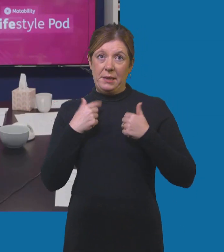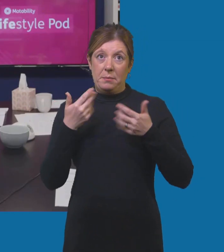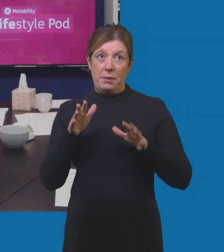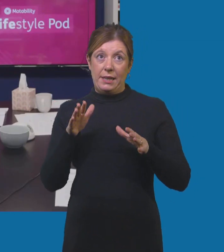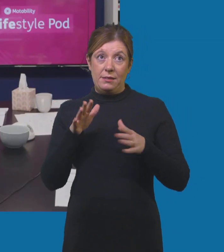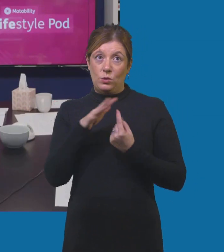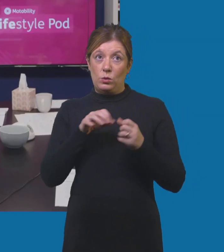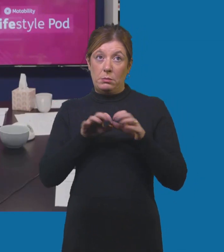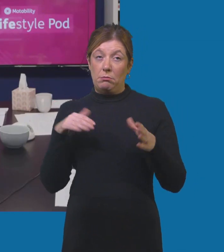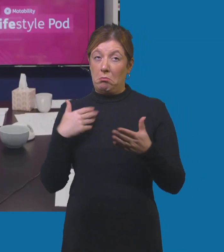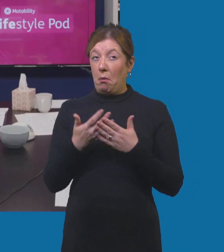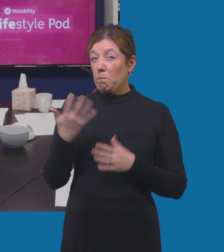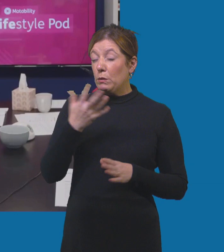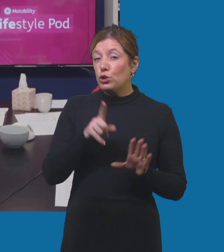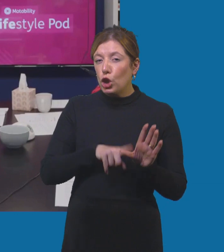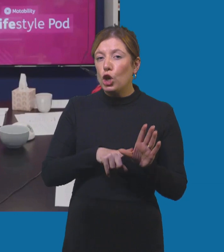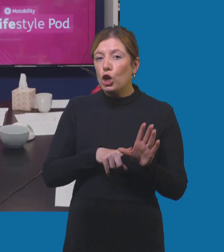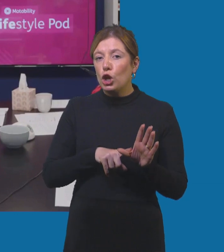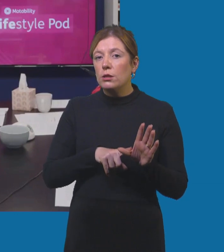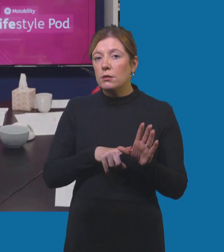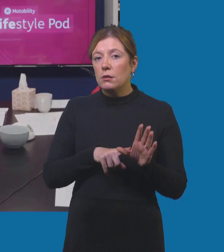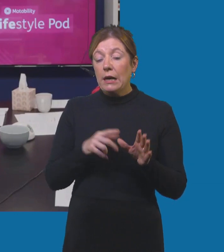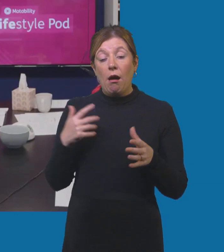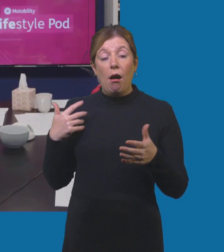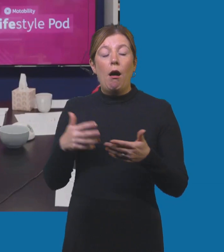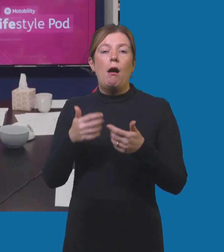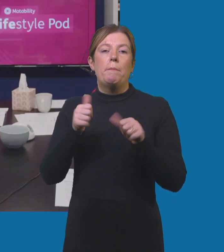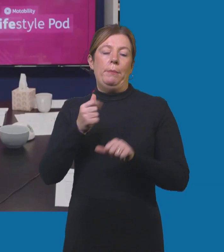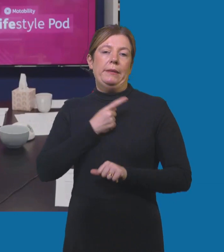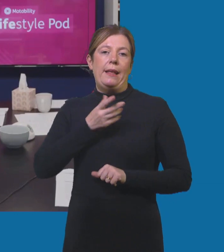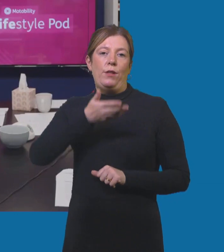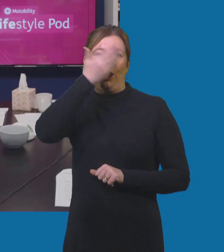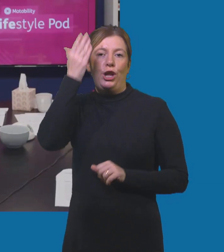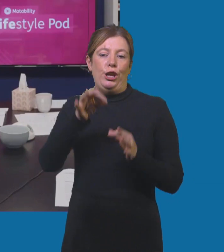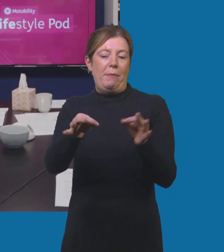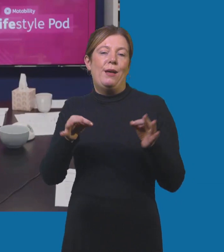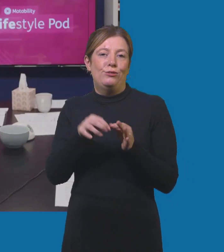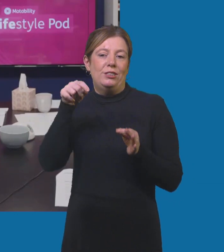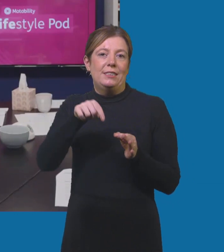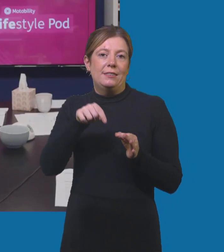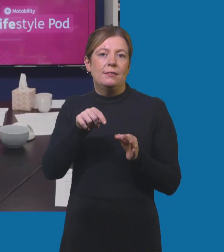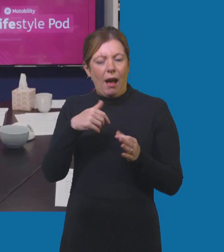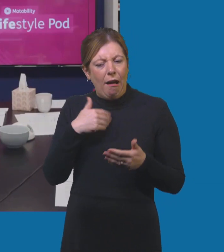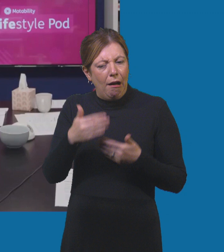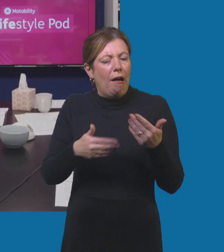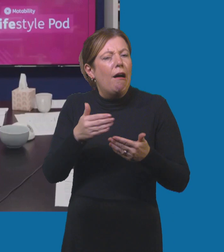on social media for 15 years now. So it's taken me this long to learn to set some boundaries, but we're getting.